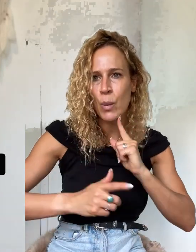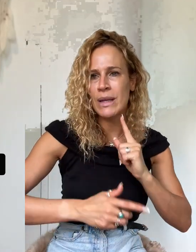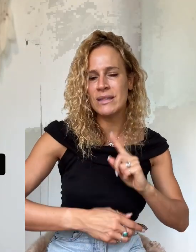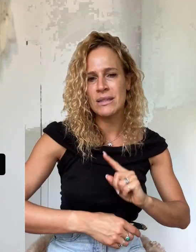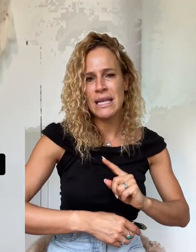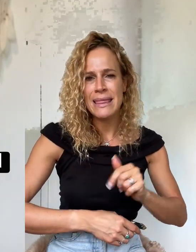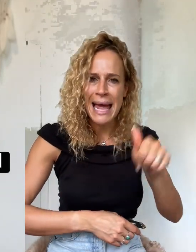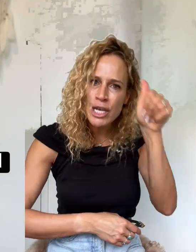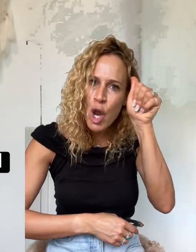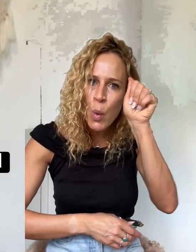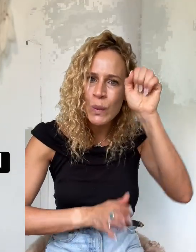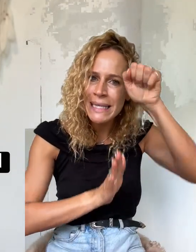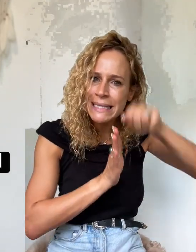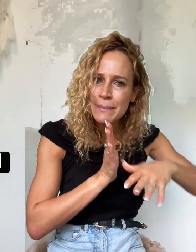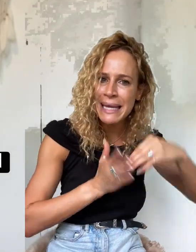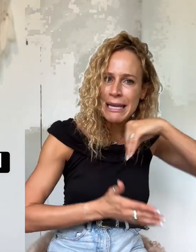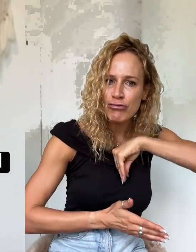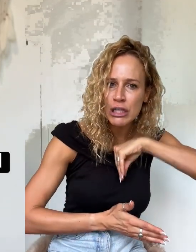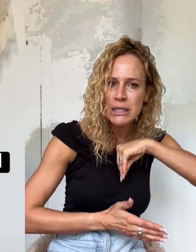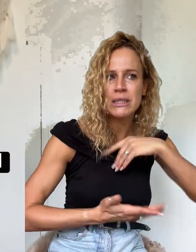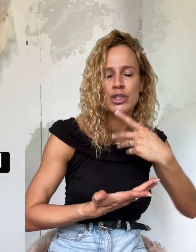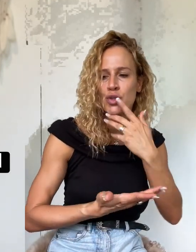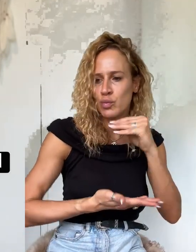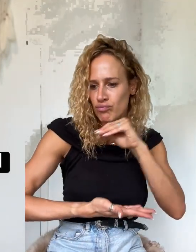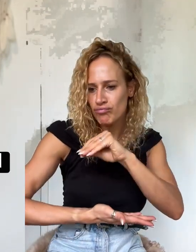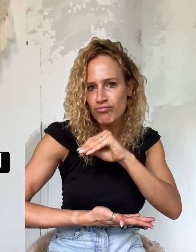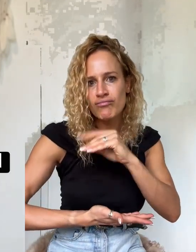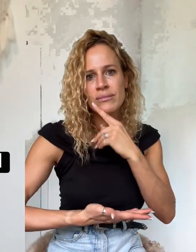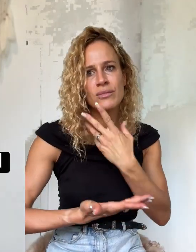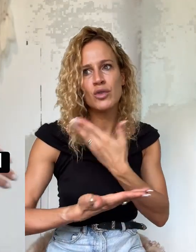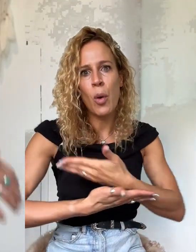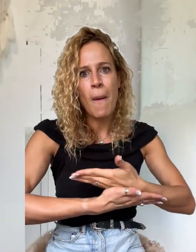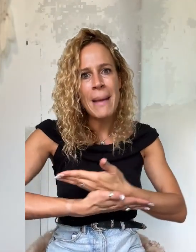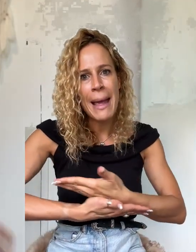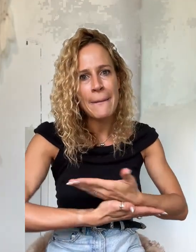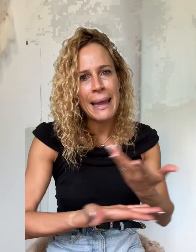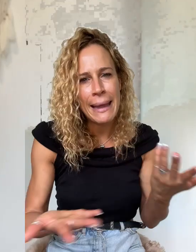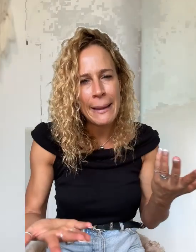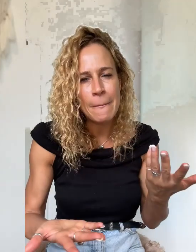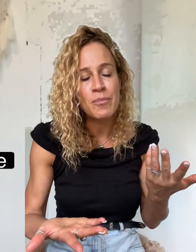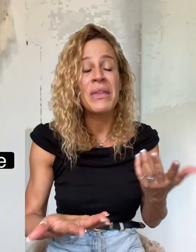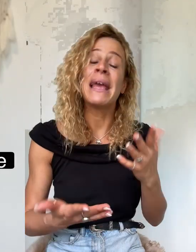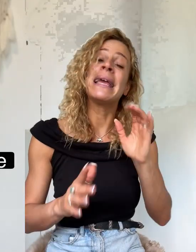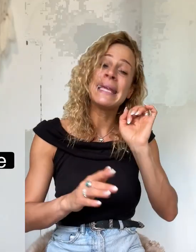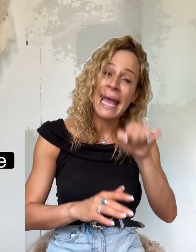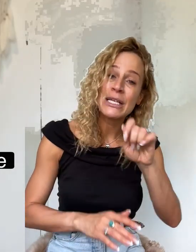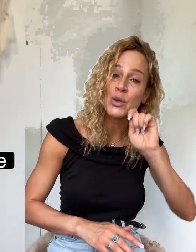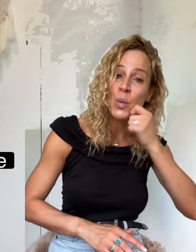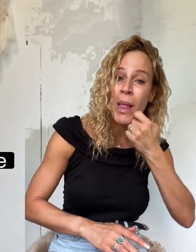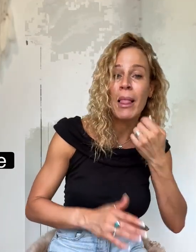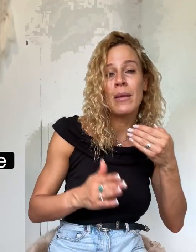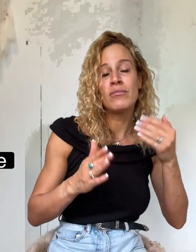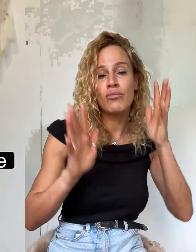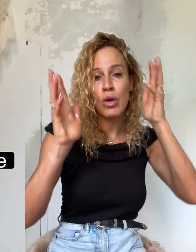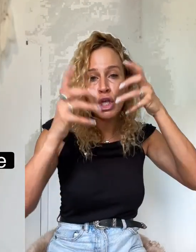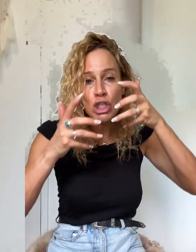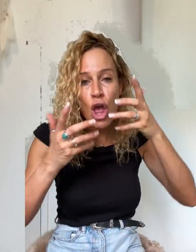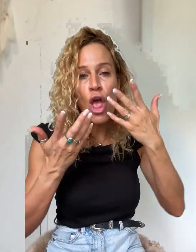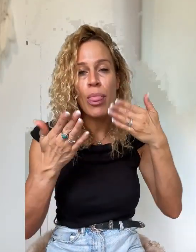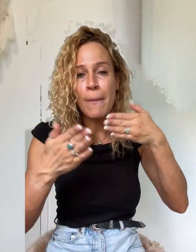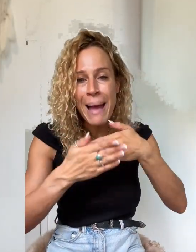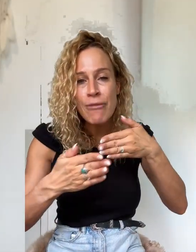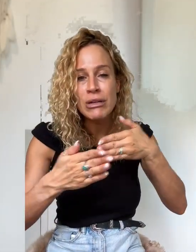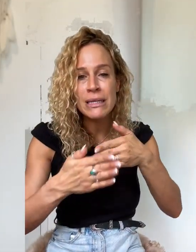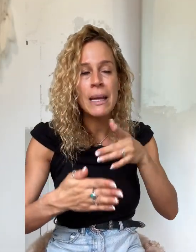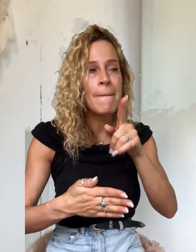and that known experience and perspective of the world. Yes, you're going to be concerned about the barriers that they face,